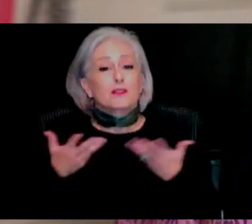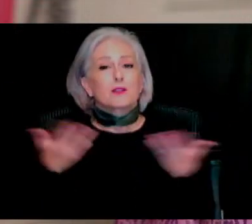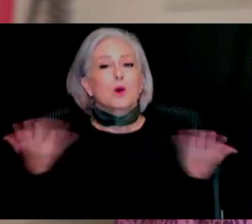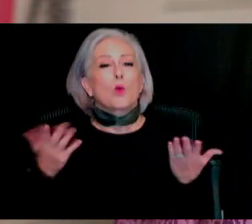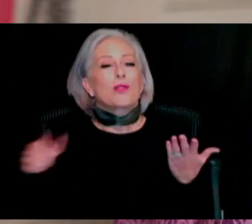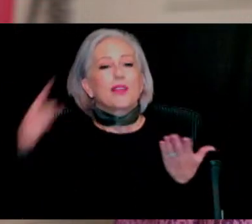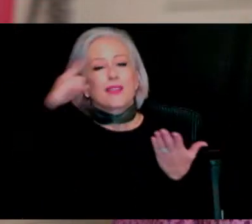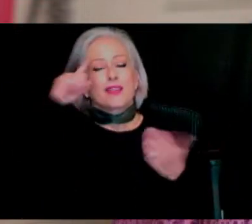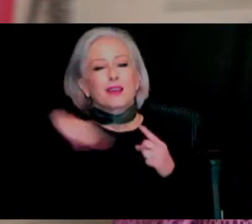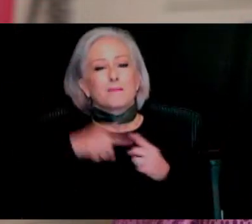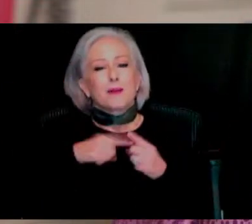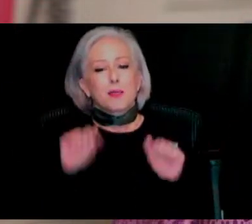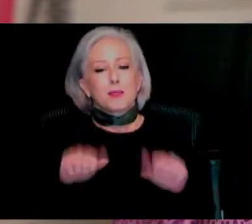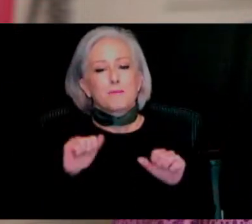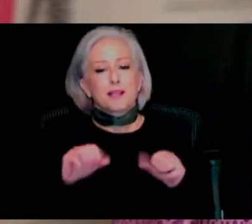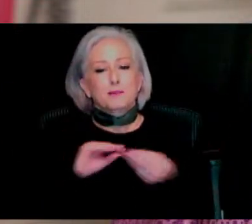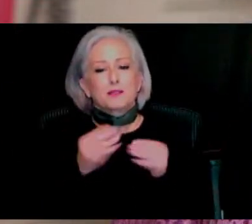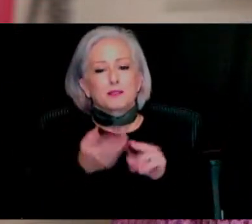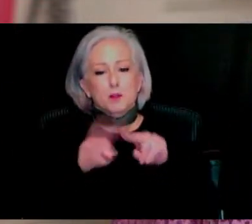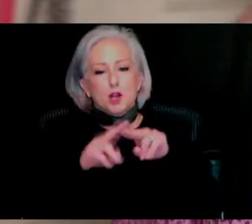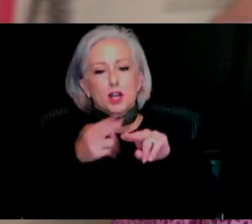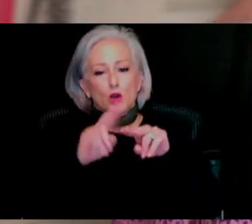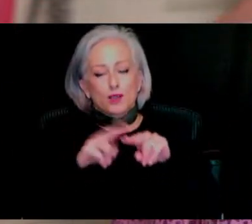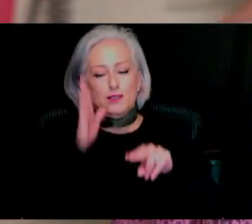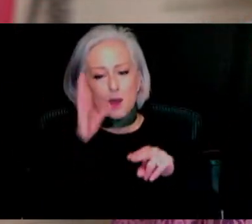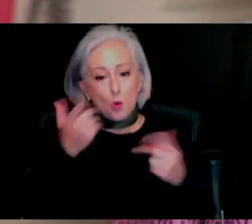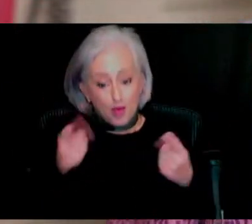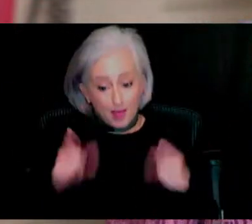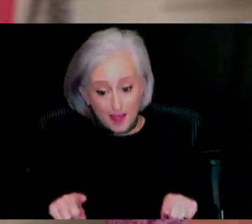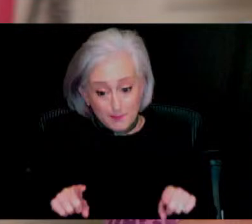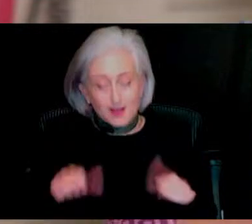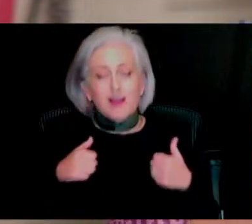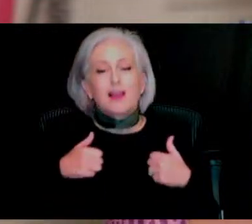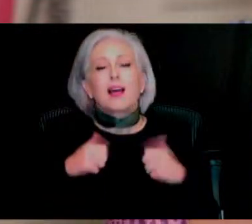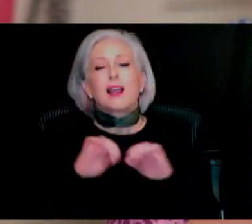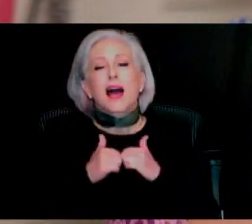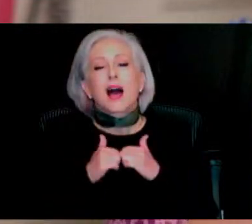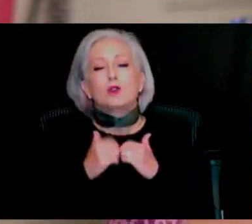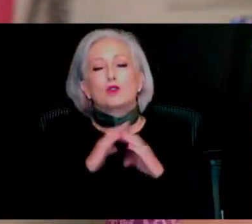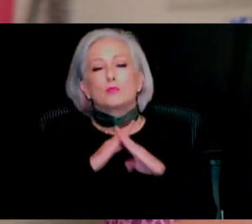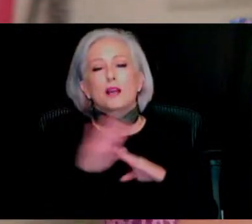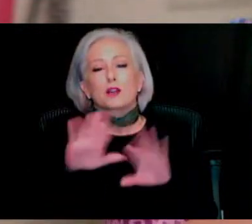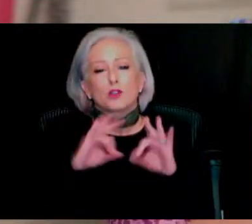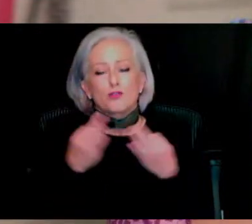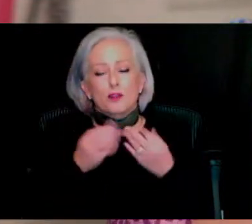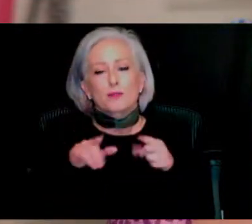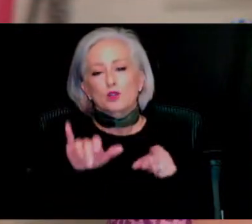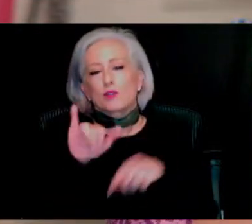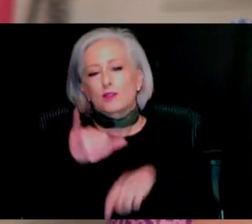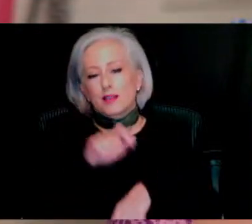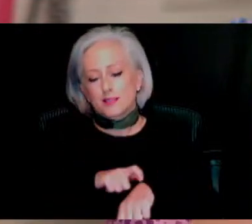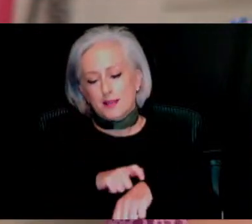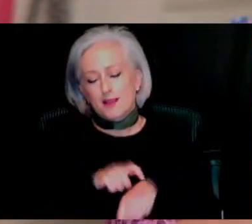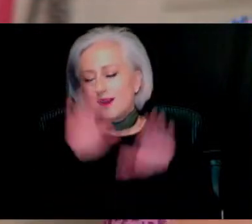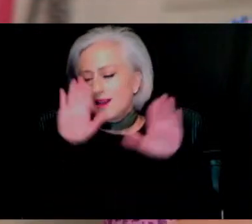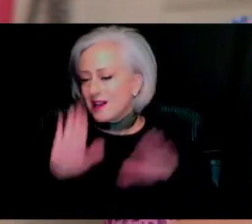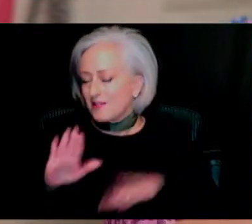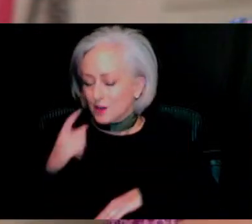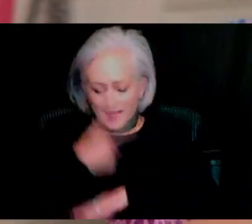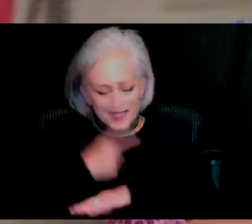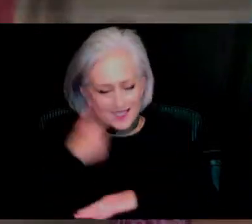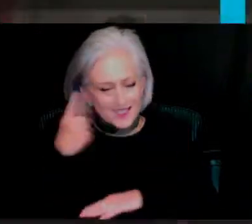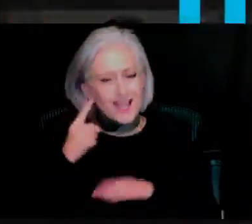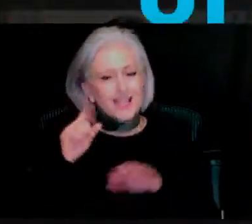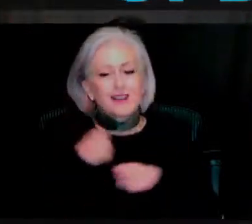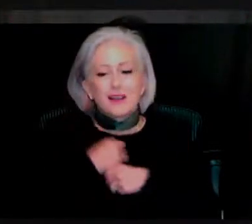surge possibly, and then how we can protect ourselves and our families during this time. So please have a wonderful day. Make it a great Monday, and we'll see you back here at 8